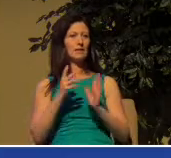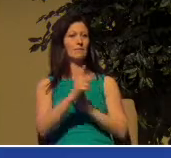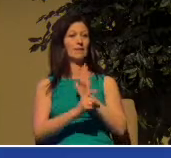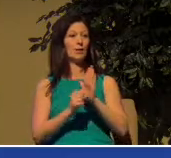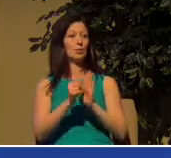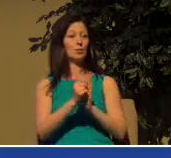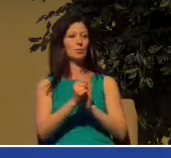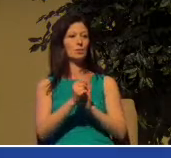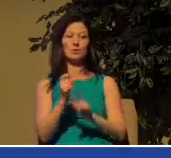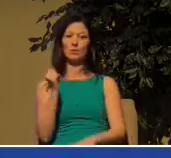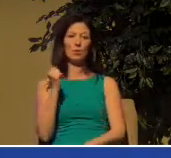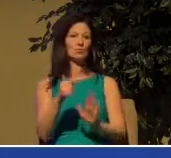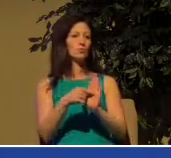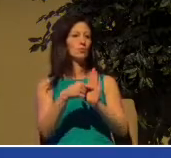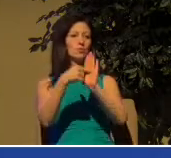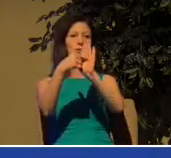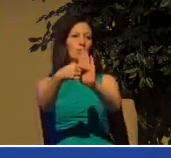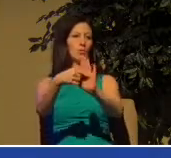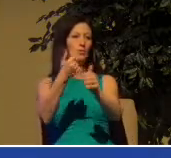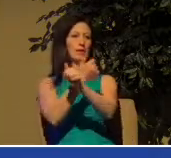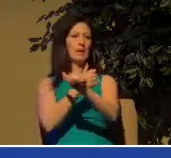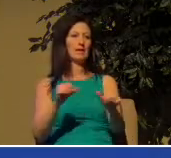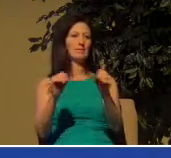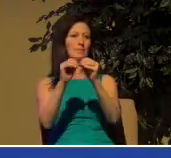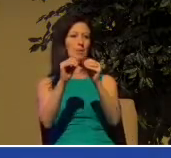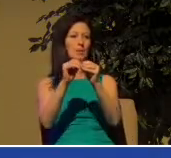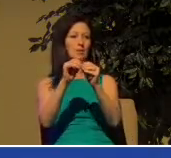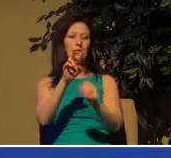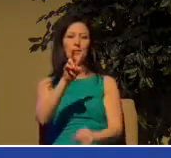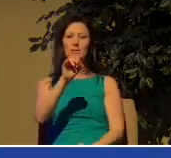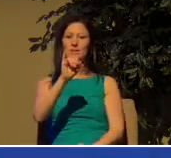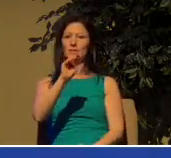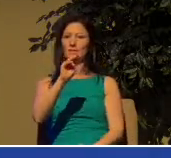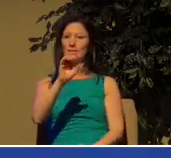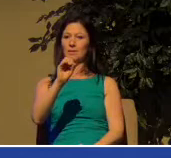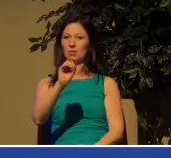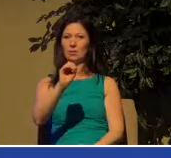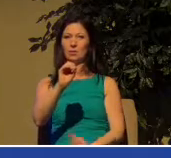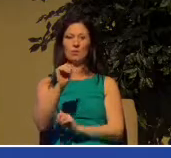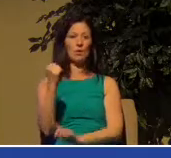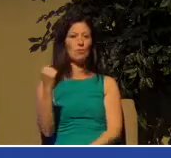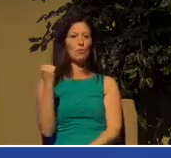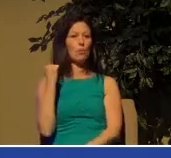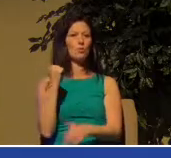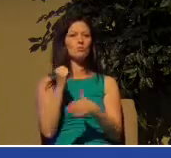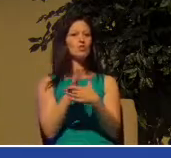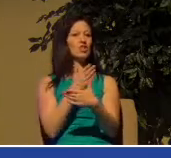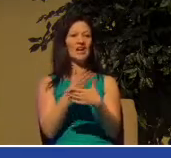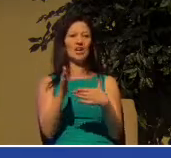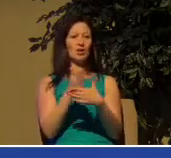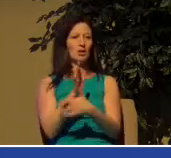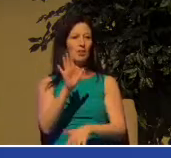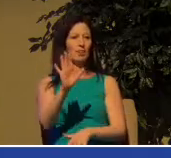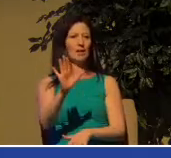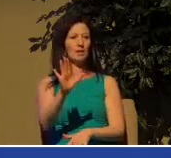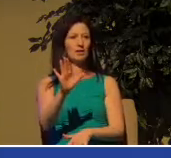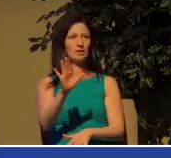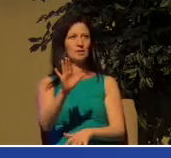be displayed because Vimeo doesn't share their fundamental